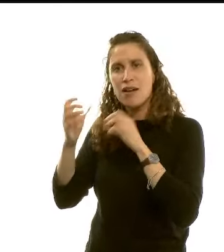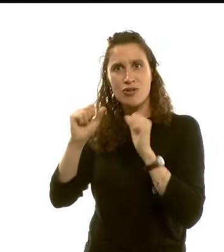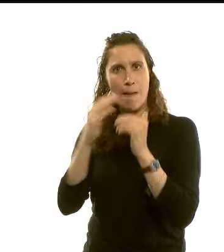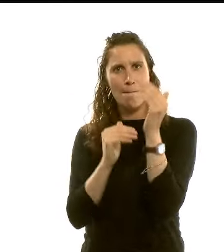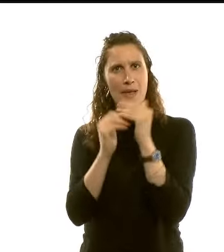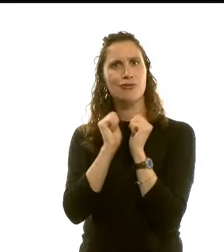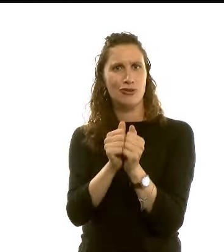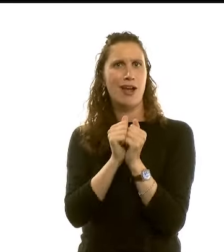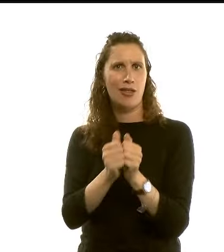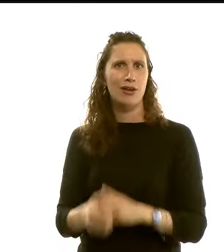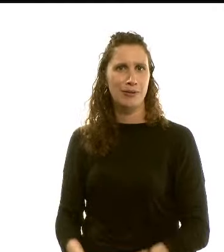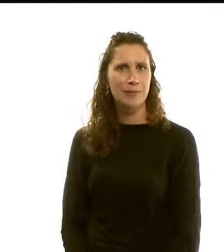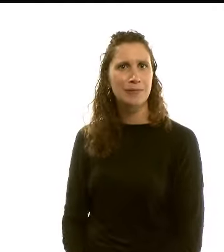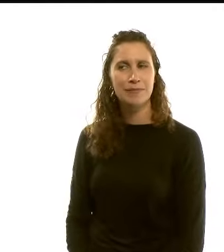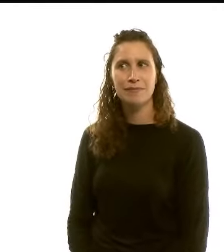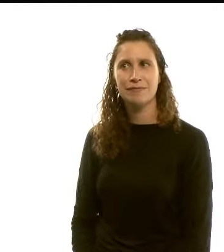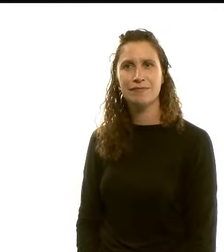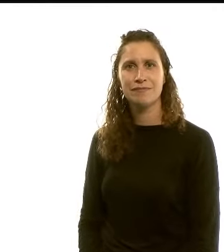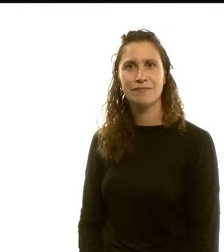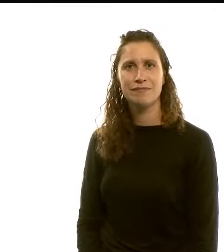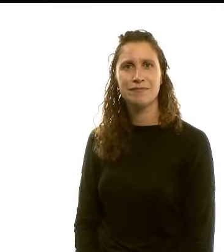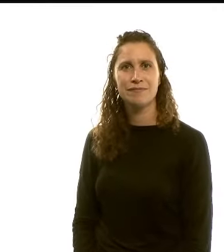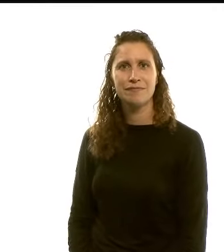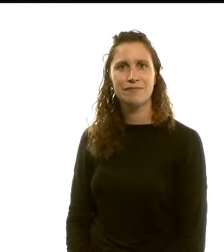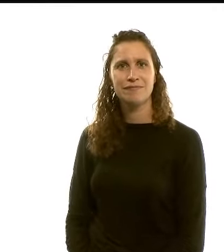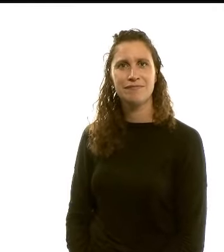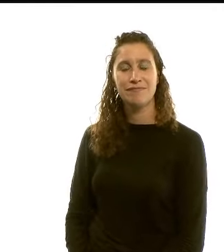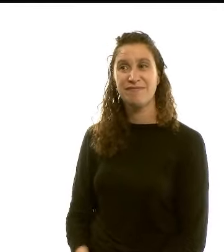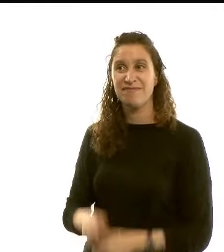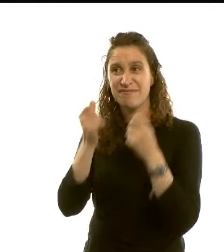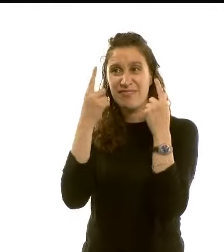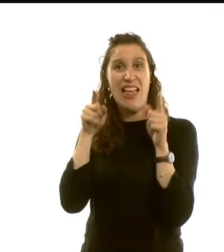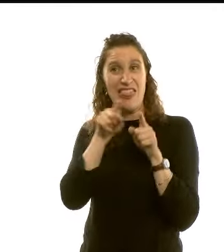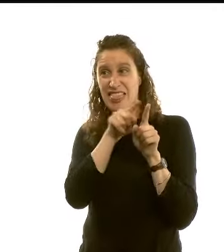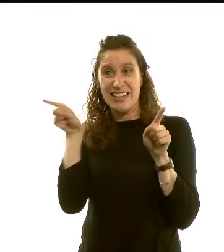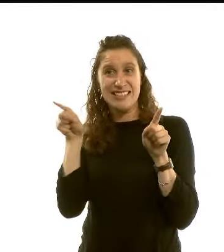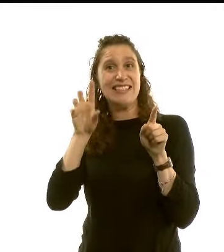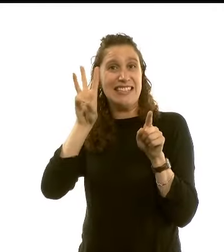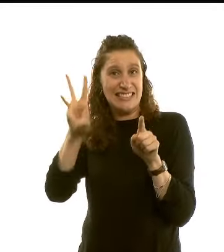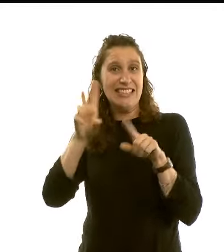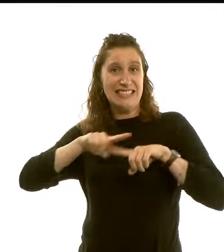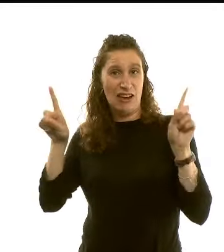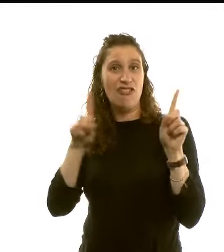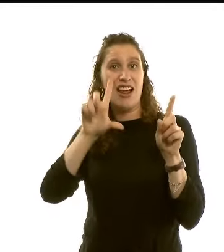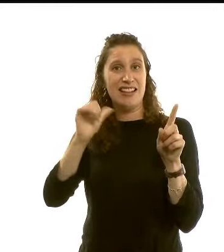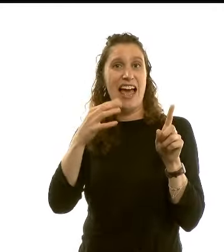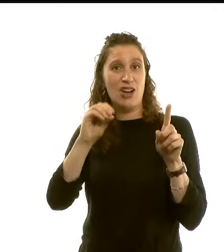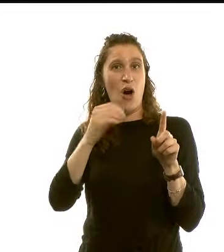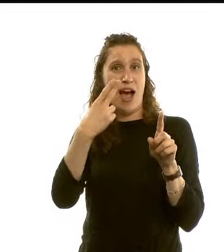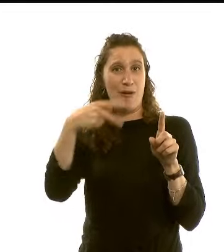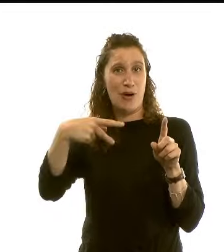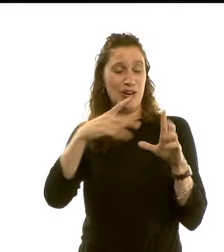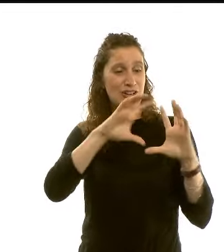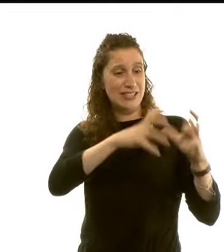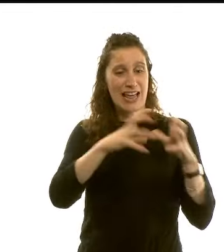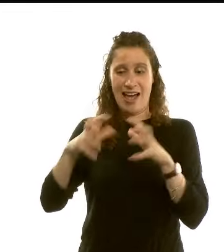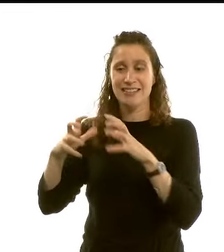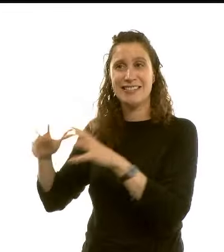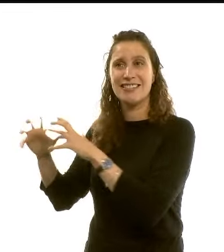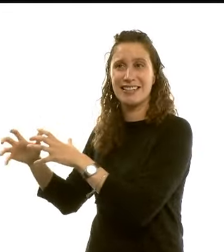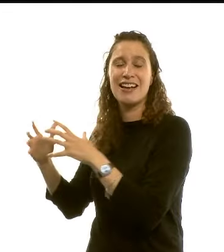these amazing creations. Yeah, I mean, believe it or not, there is actually 6 different Lego Harry Potter sets, which I myself put